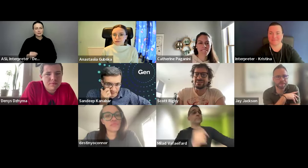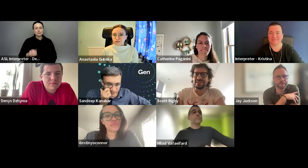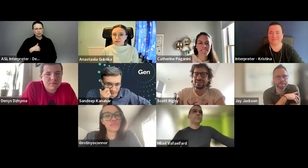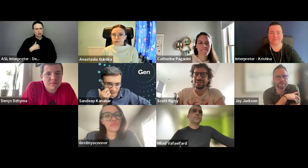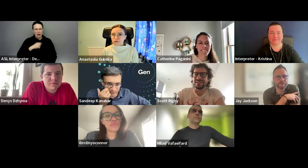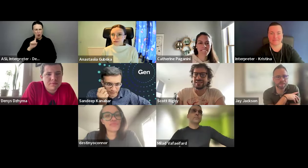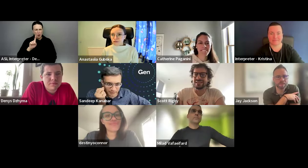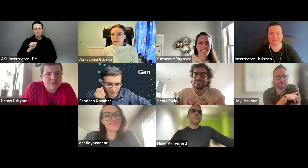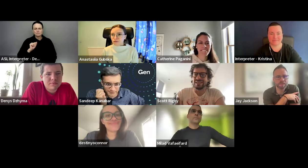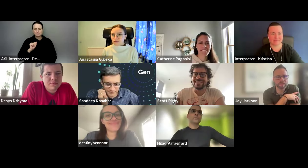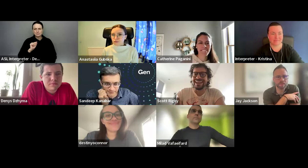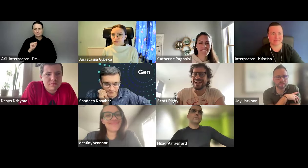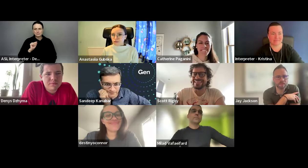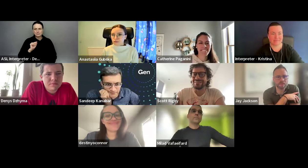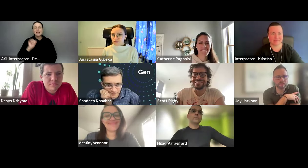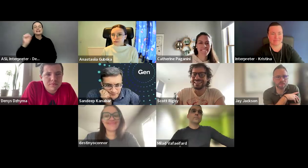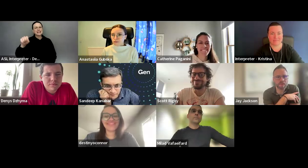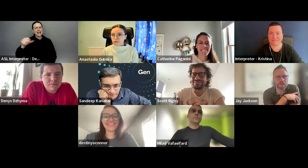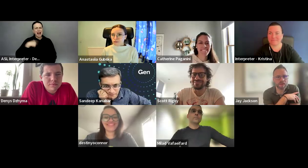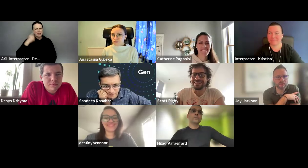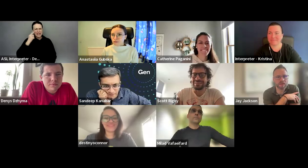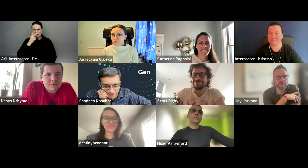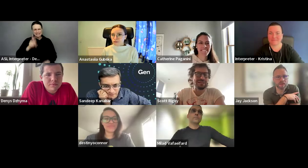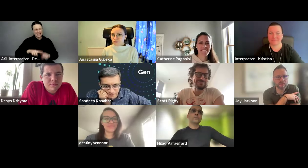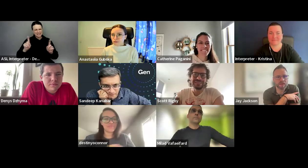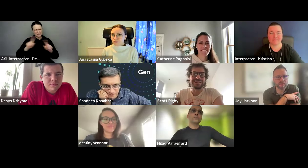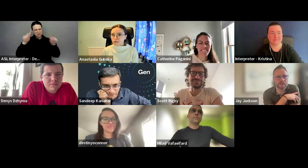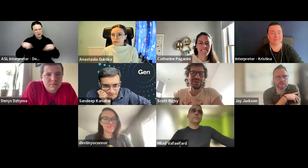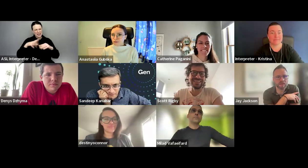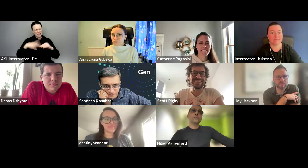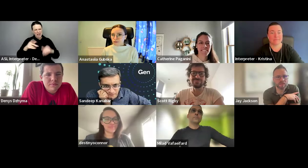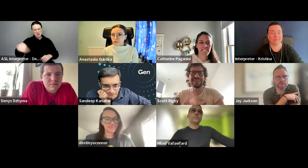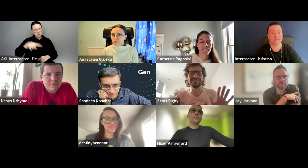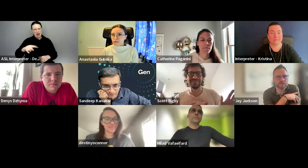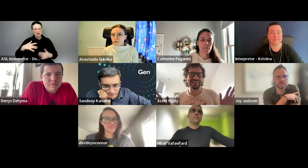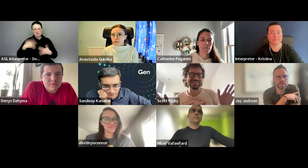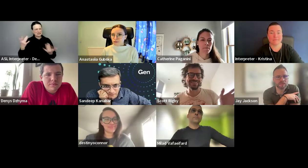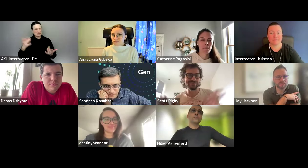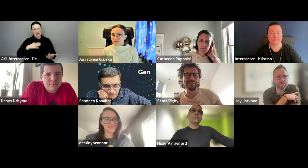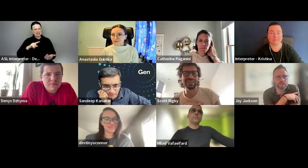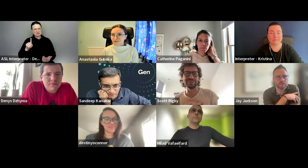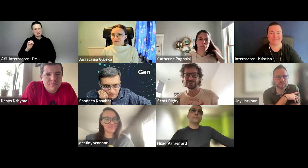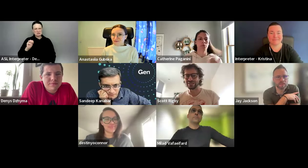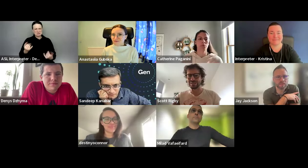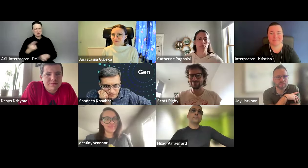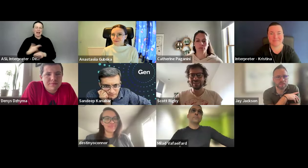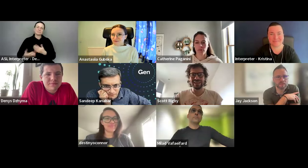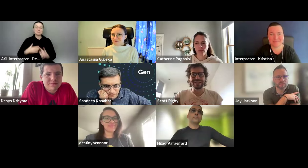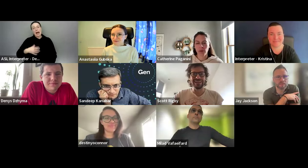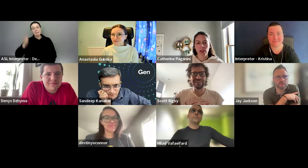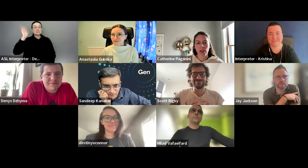Sorry, one quick sec. Yeah, I think I'm seeing a different screen than other people. I'm really not sure why that is, but that's okay because now that I'm speaking, I don't need